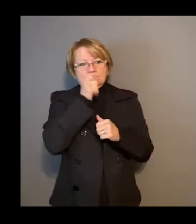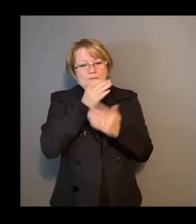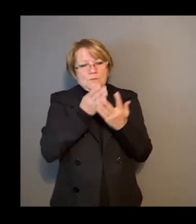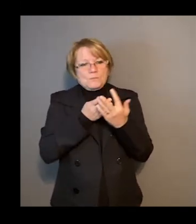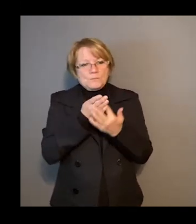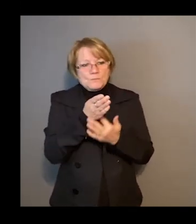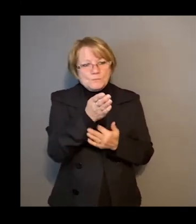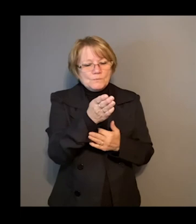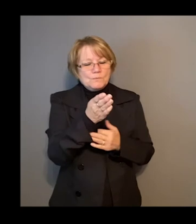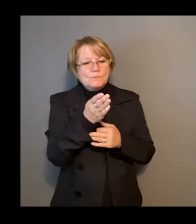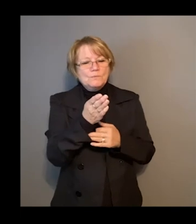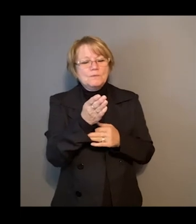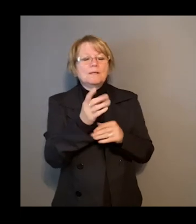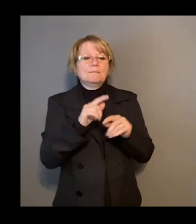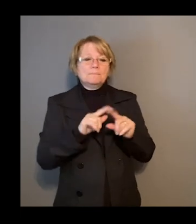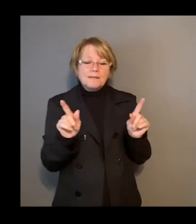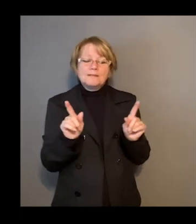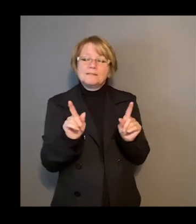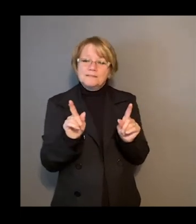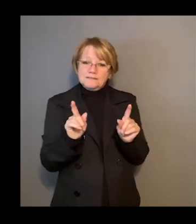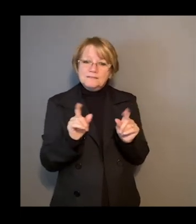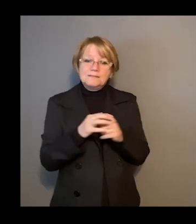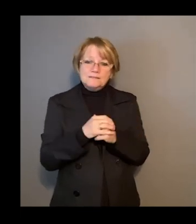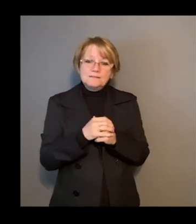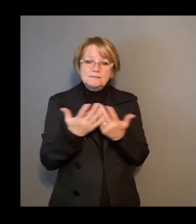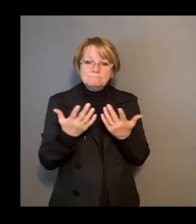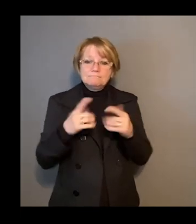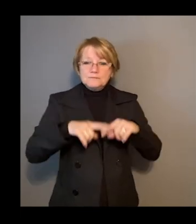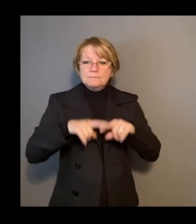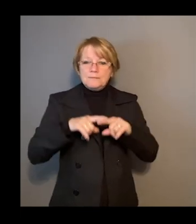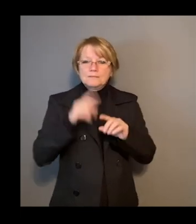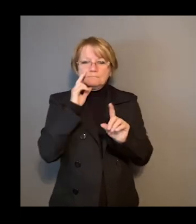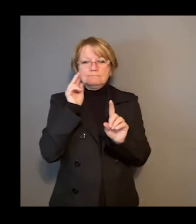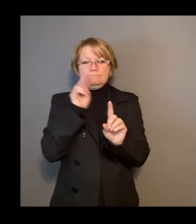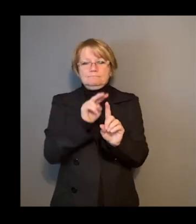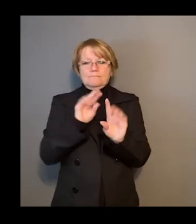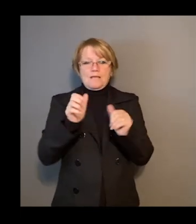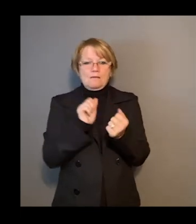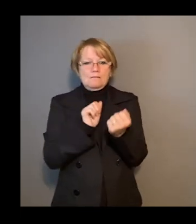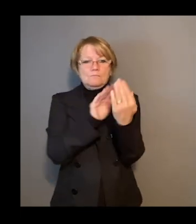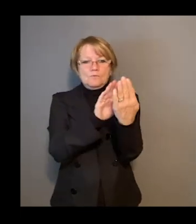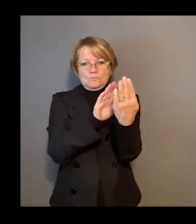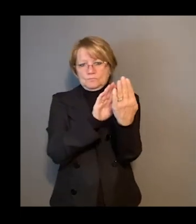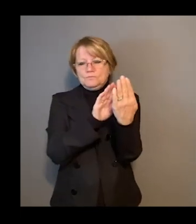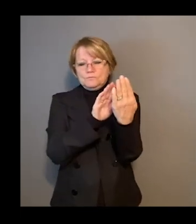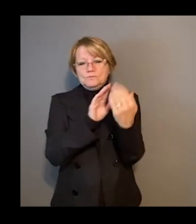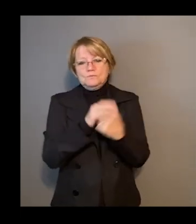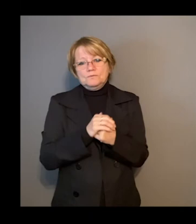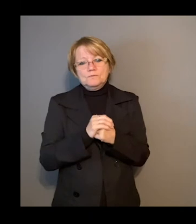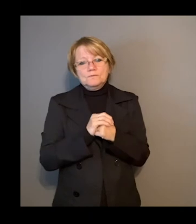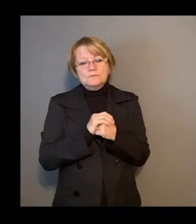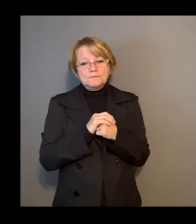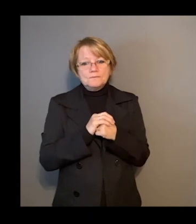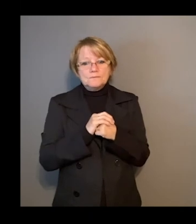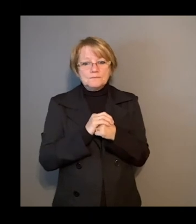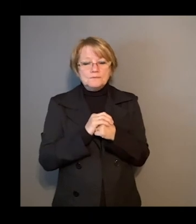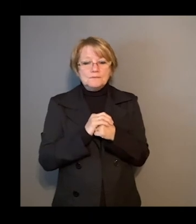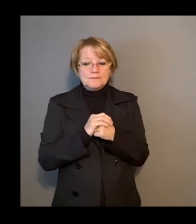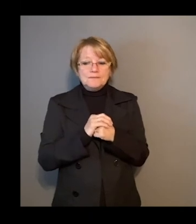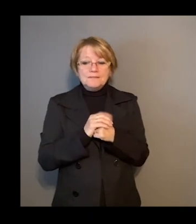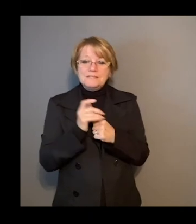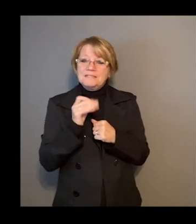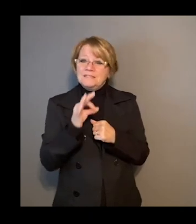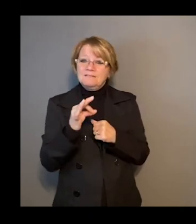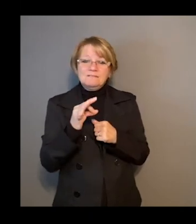mean, it all depends how you look at it, how you approach it, and how you go about it. But if you let it consume you, it can definitely